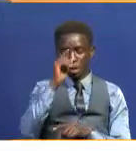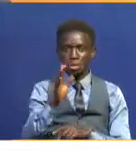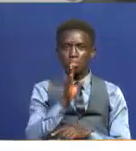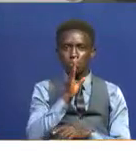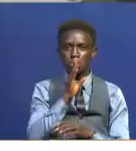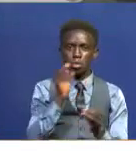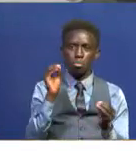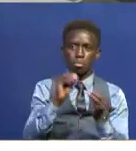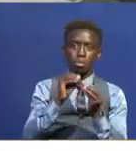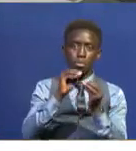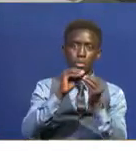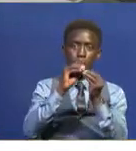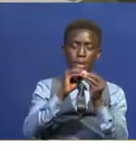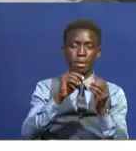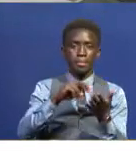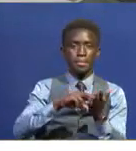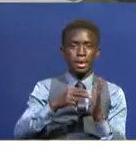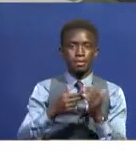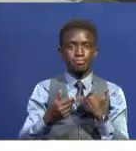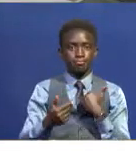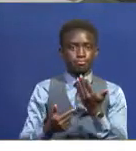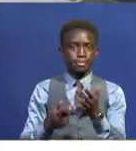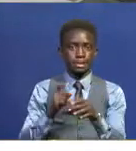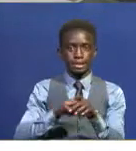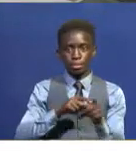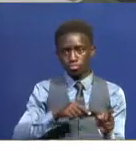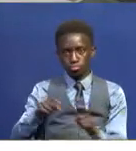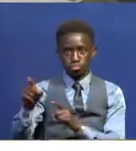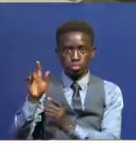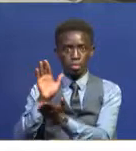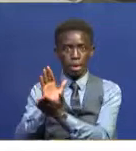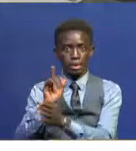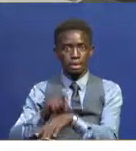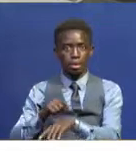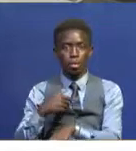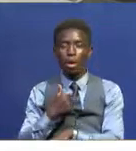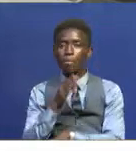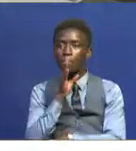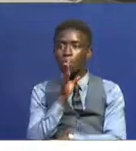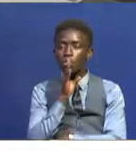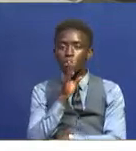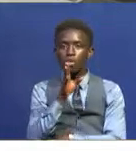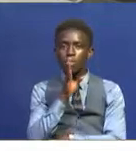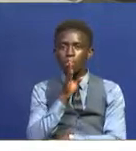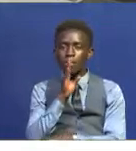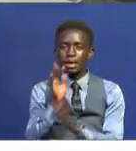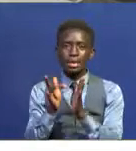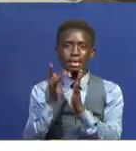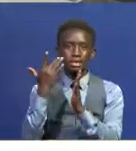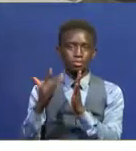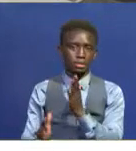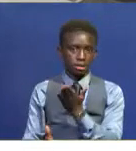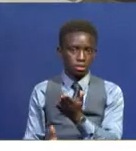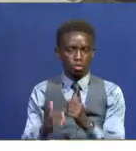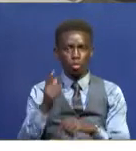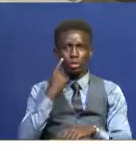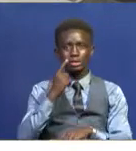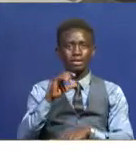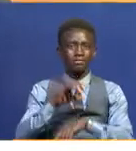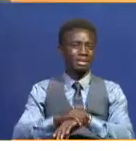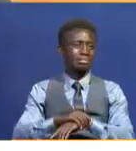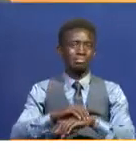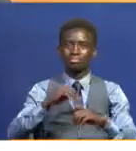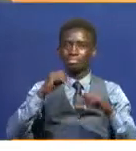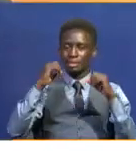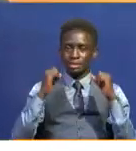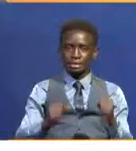and that means even you and I, when we go to the bank and we want to borrow, then we borrow more expensively. And we find it harder to pay because we are